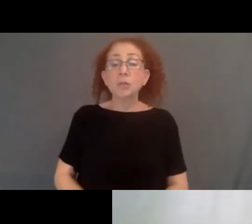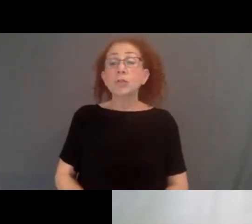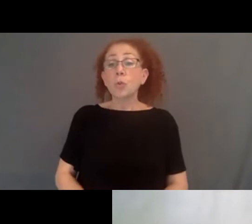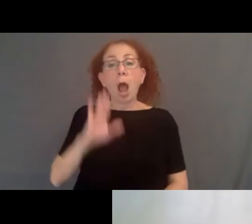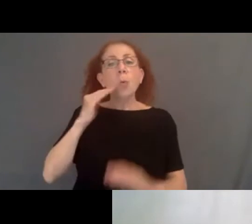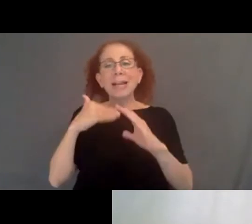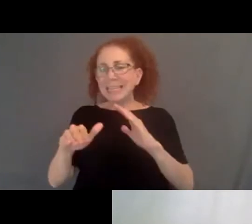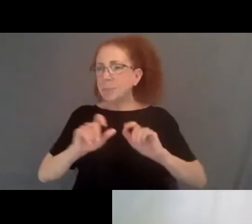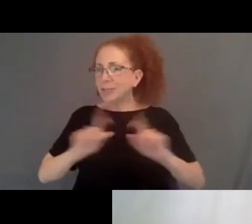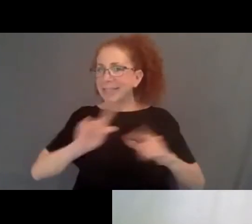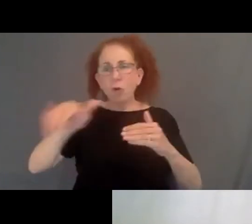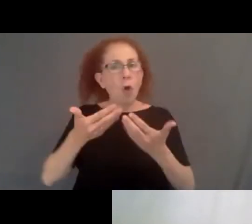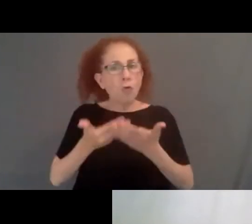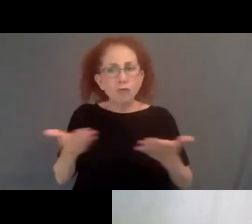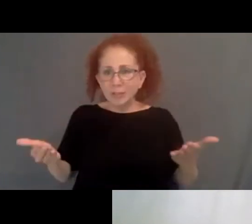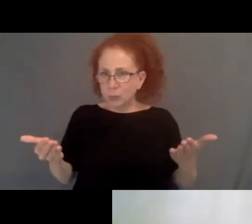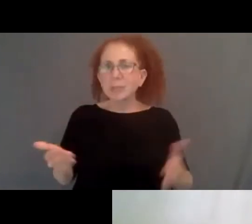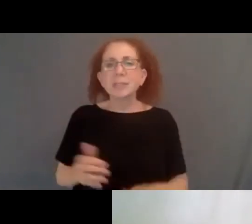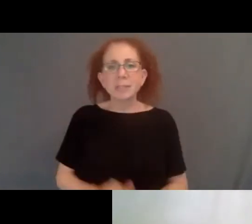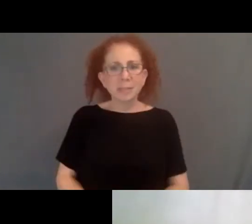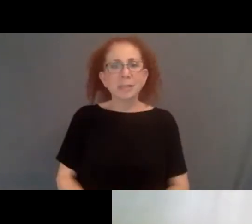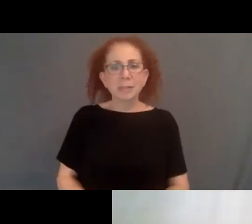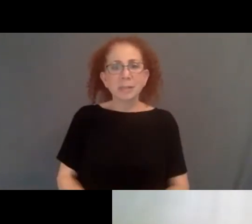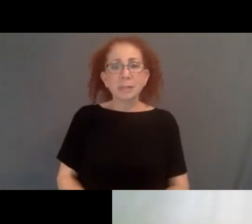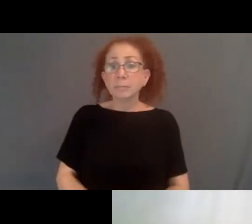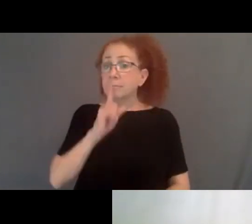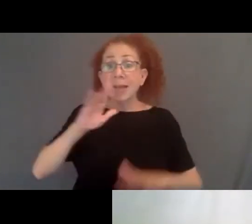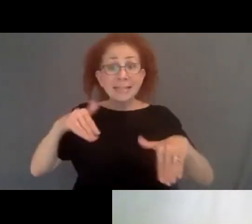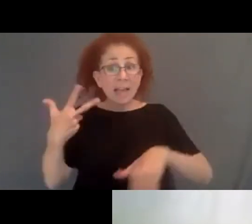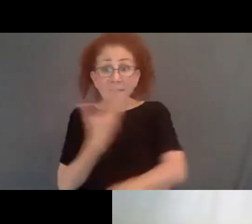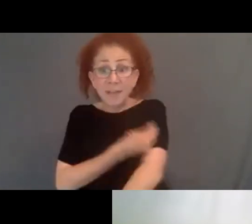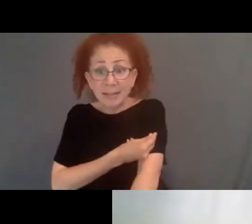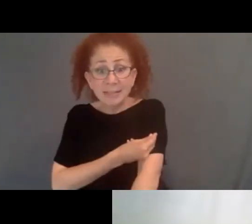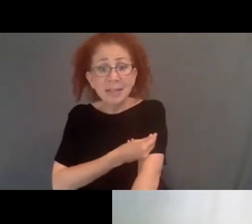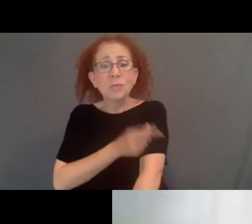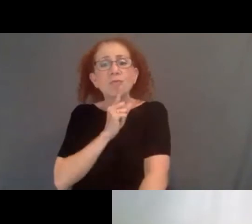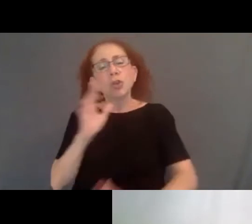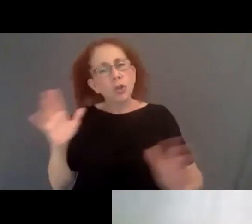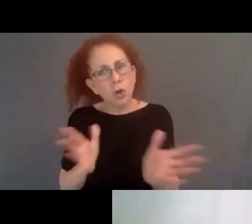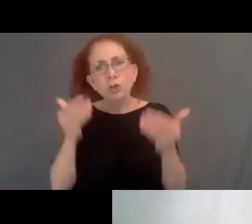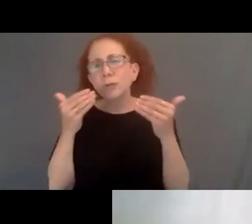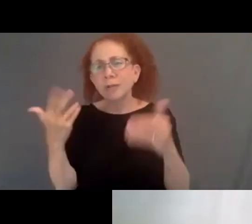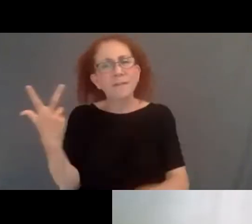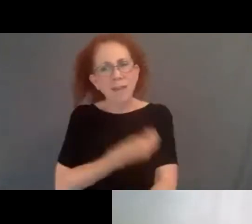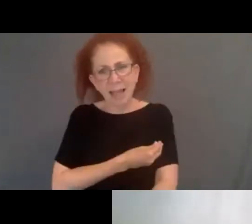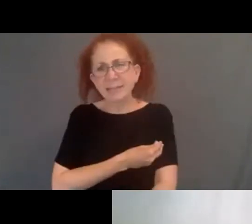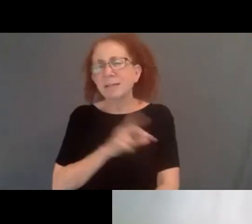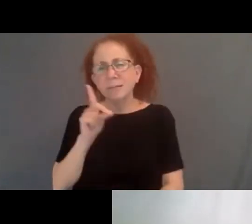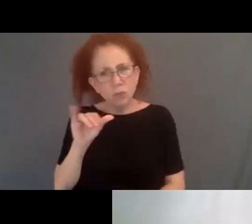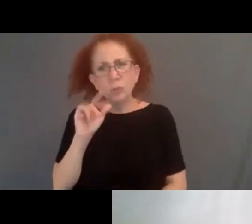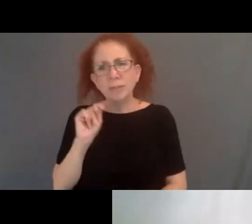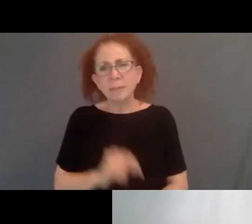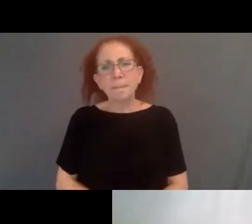these resources. For those of you who have not yet been vaccinated, we really encourage you to do so, and you can